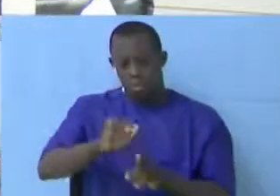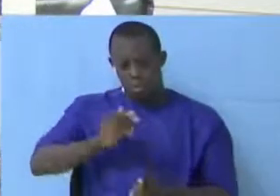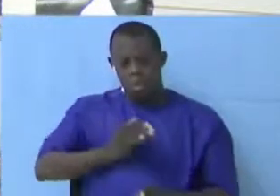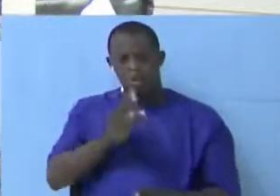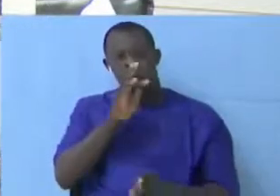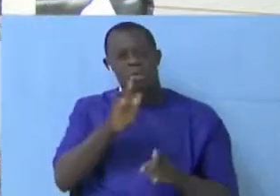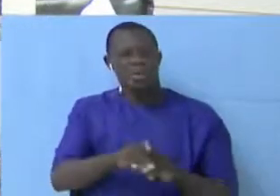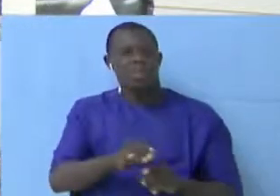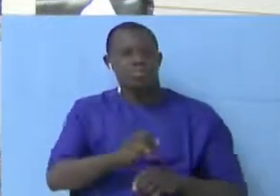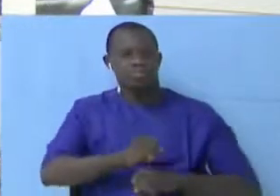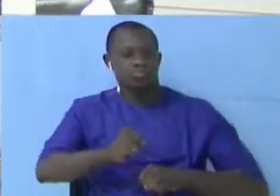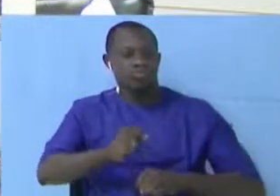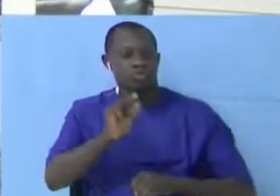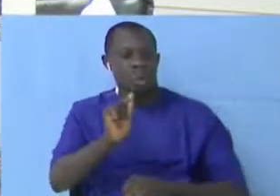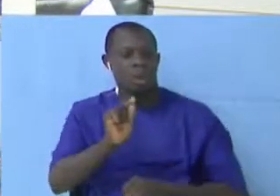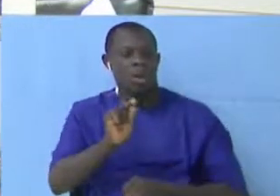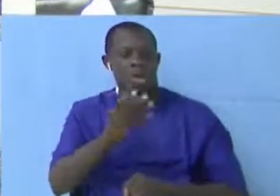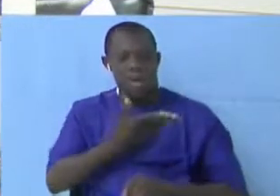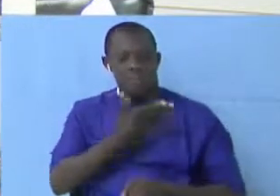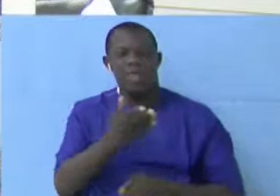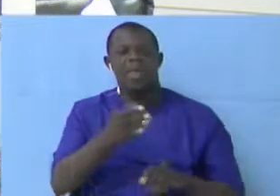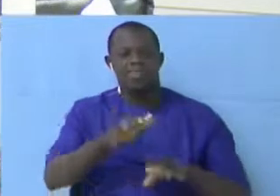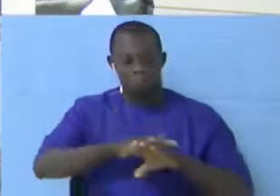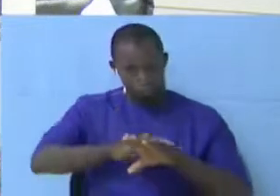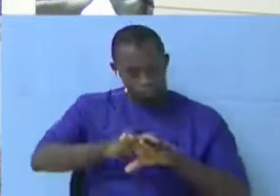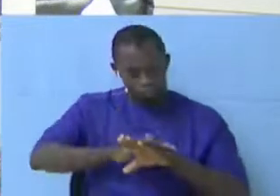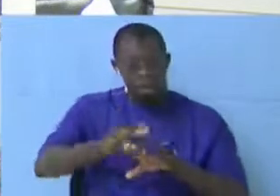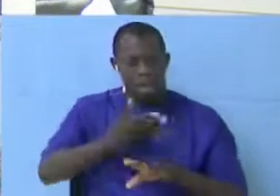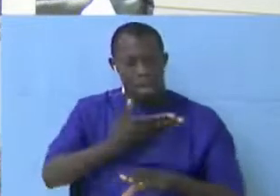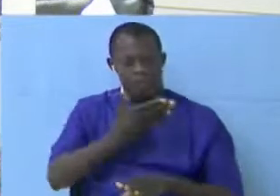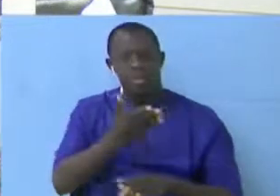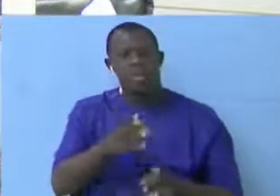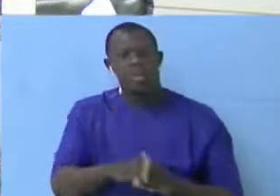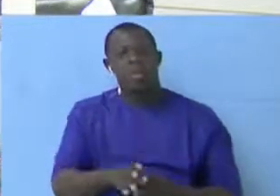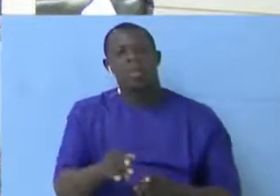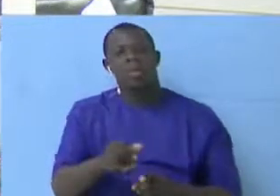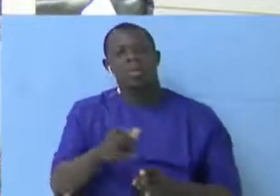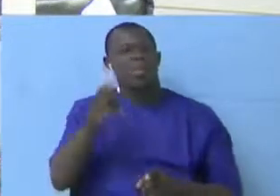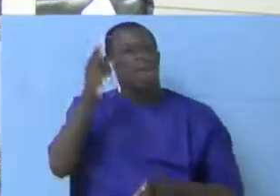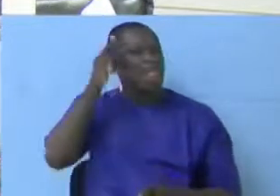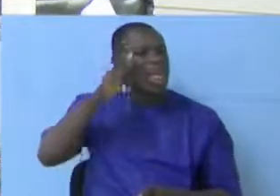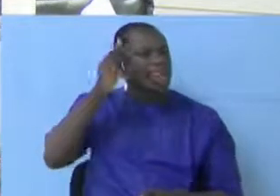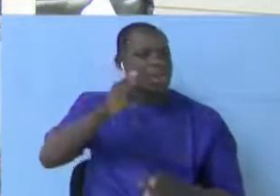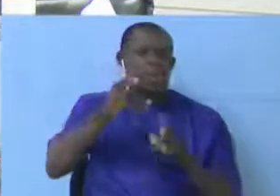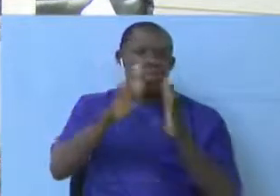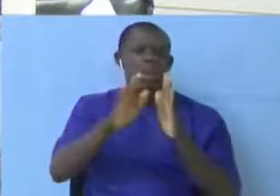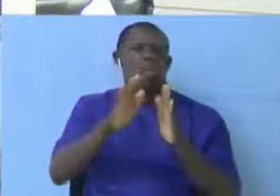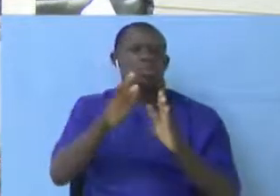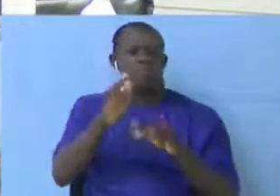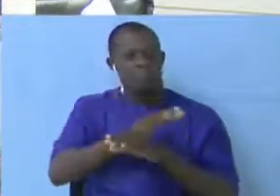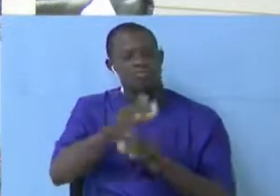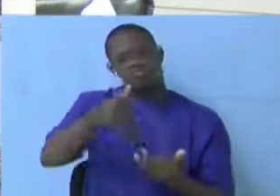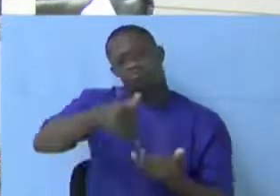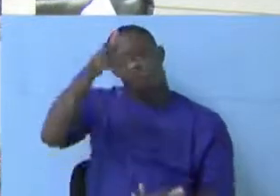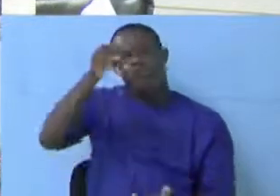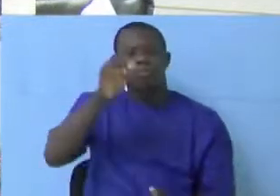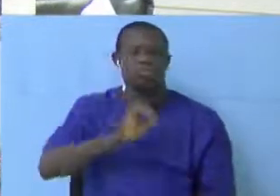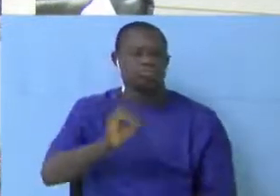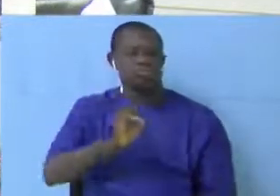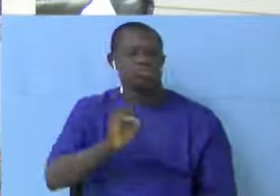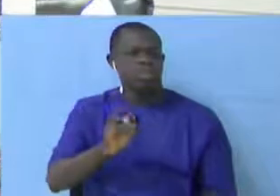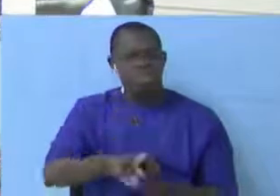this lady is somebody who is hefty. Yes, and he is fair in complexion Just like how Liberians